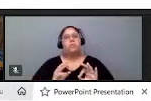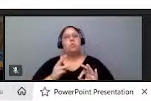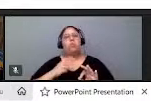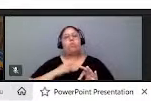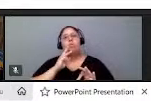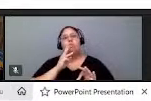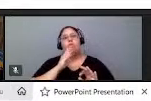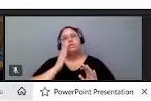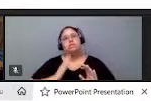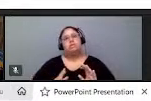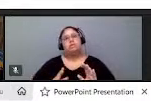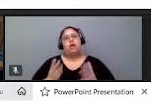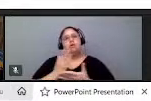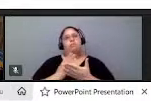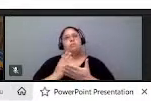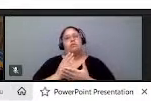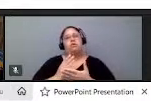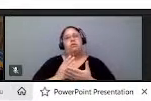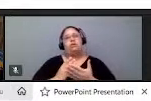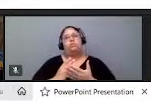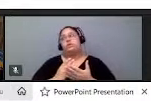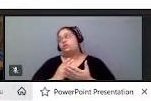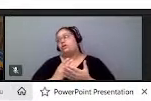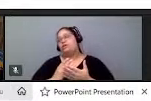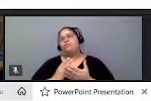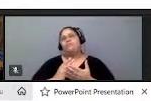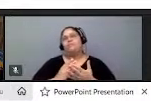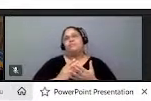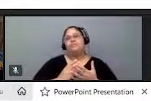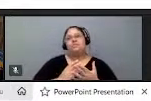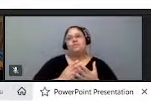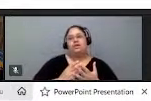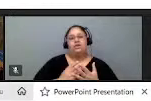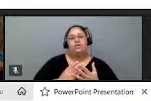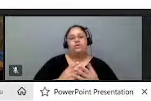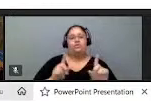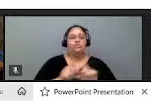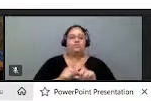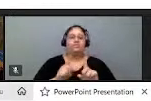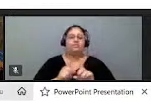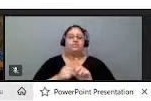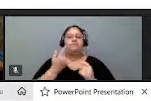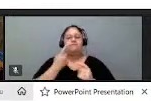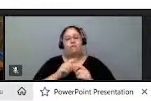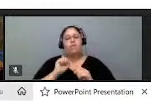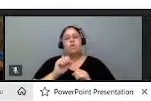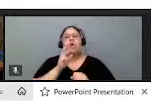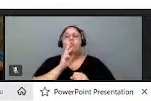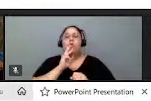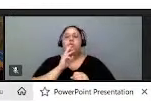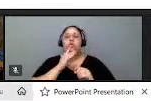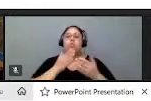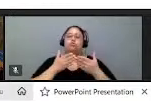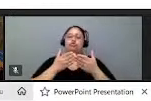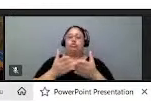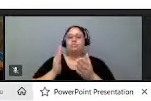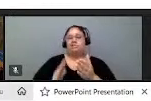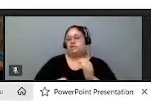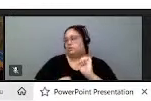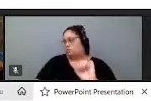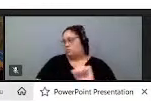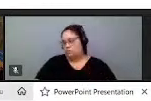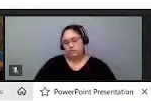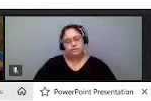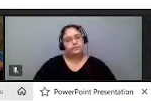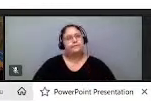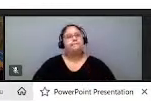component uh that is having a capacity of 1.4 million tuus that's obviously for the water or ship side um